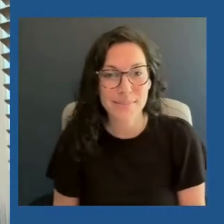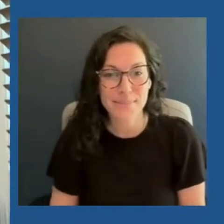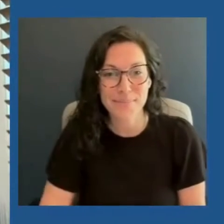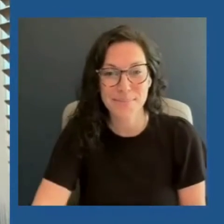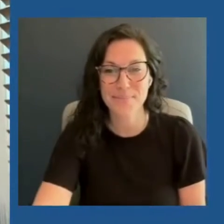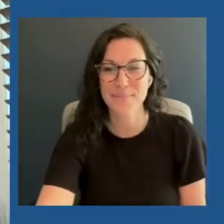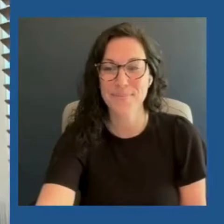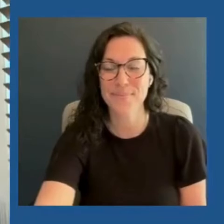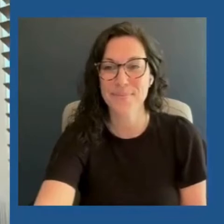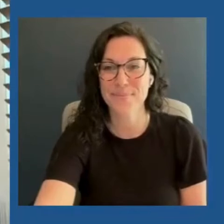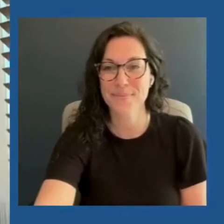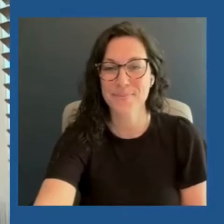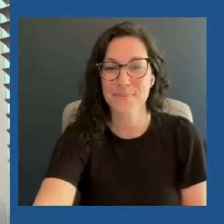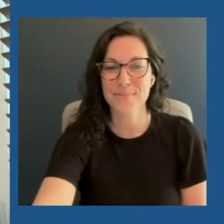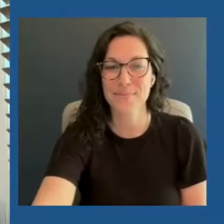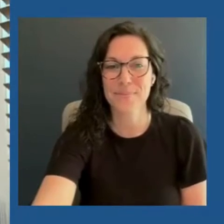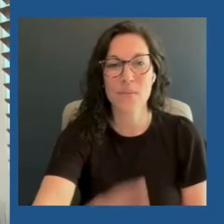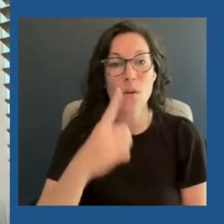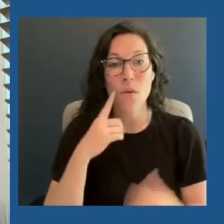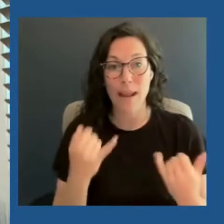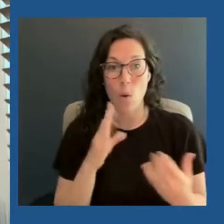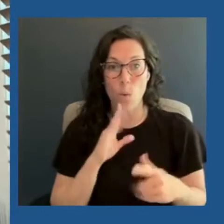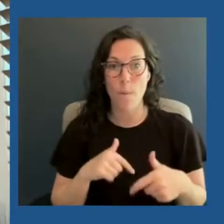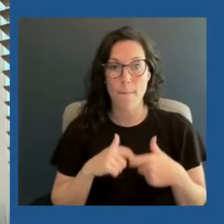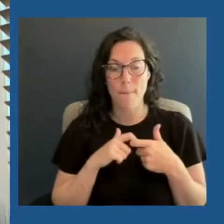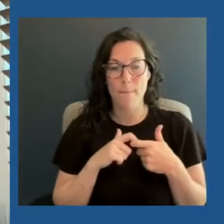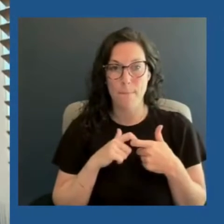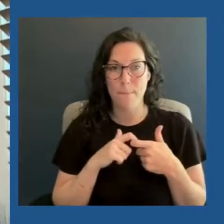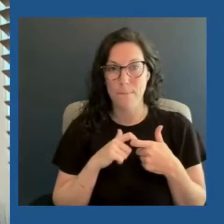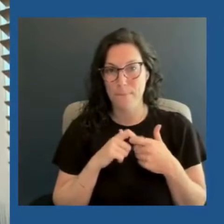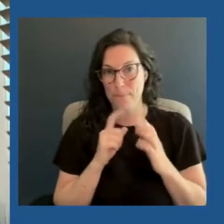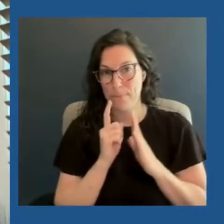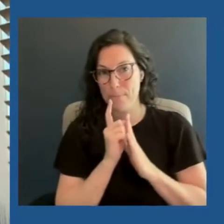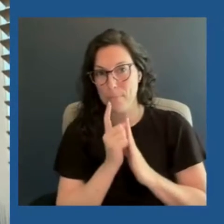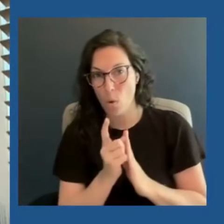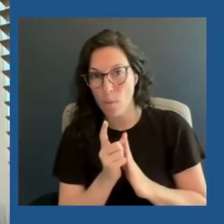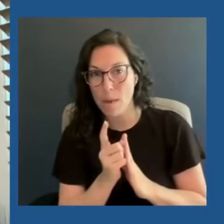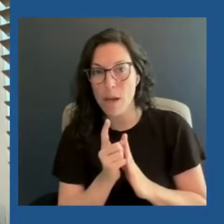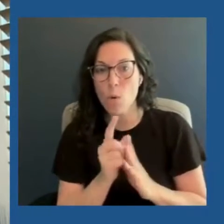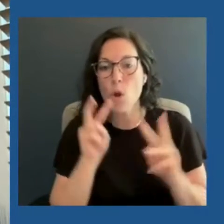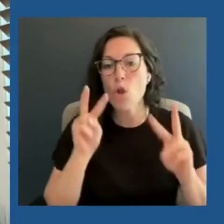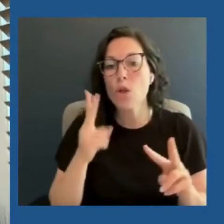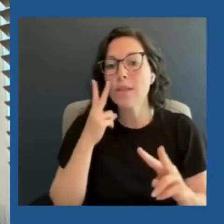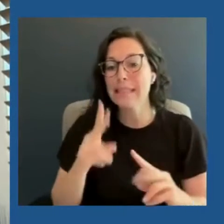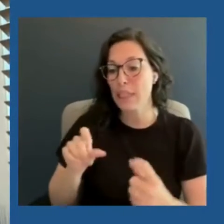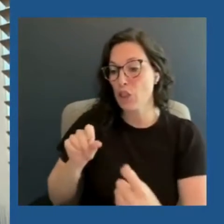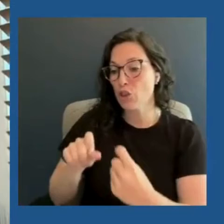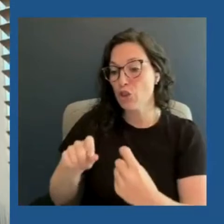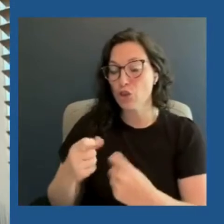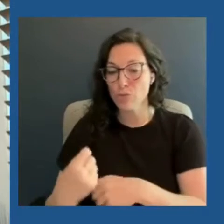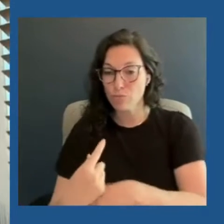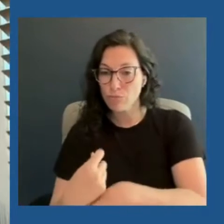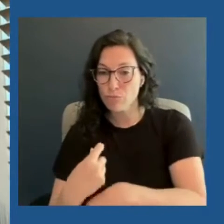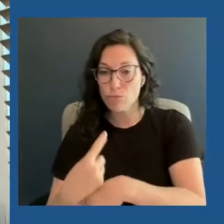So we're going to pause for a moment and look if you've posted some questions in the chat.